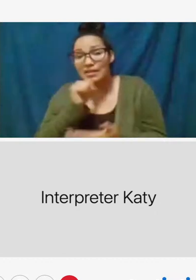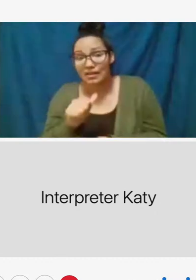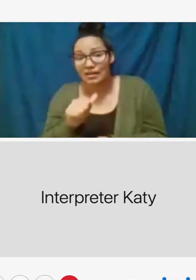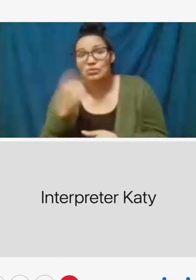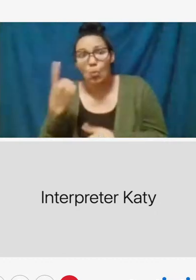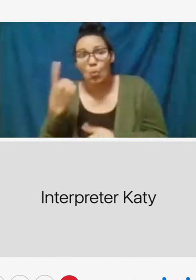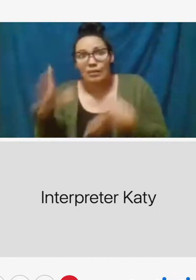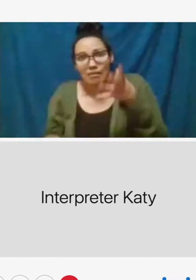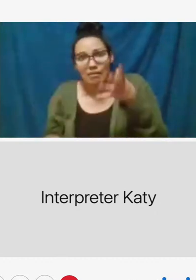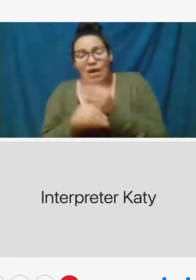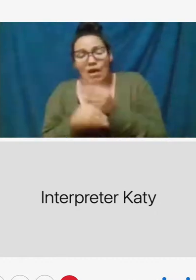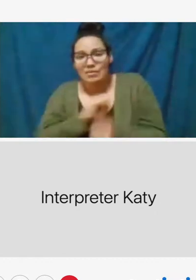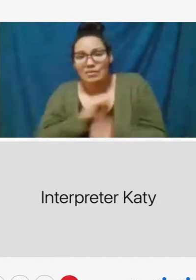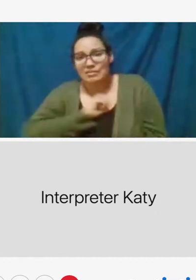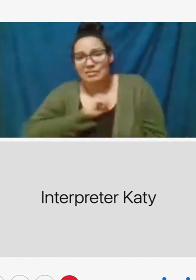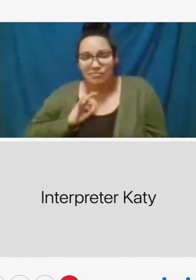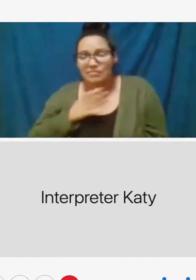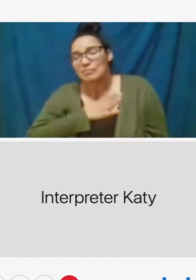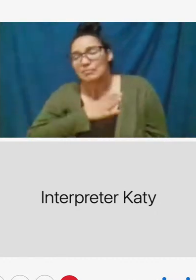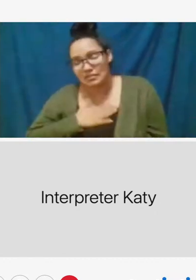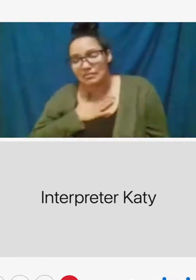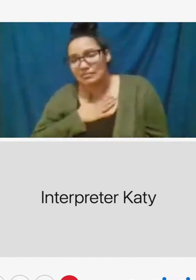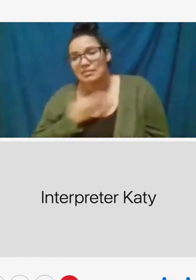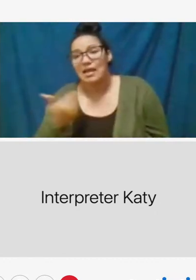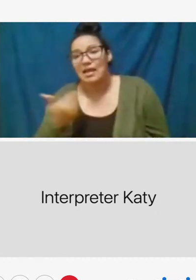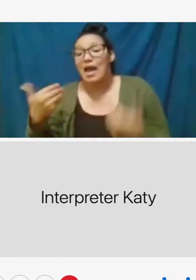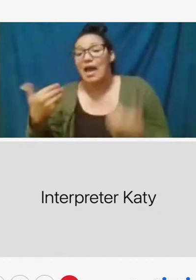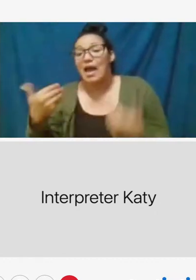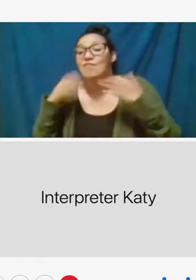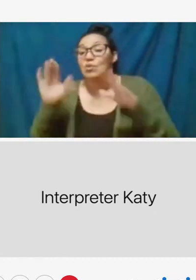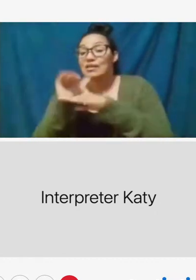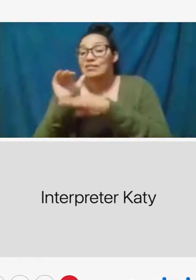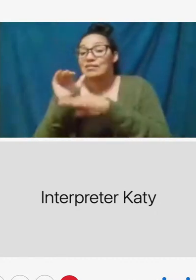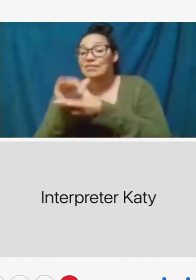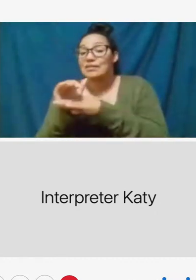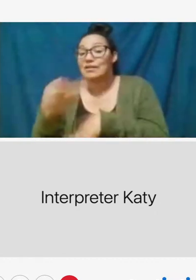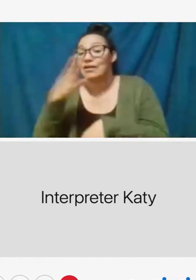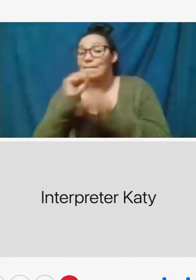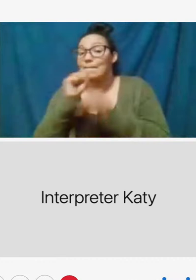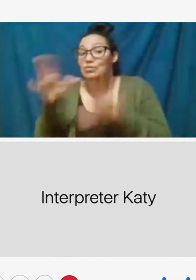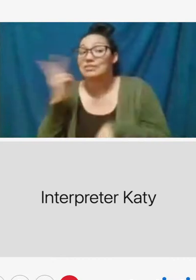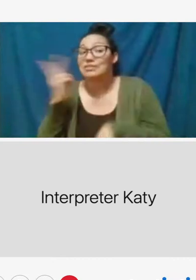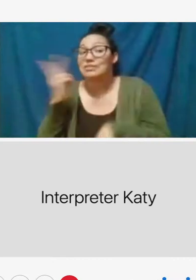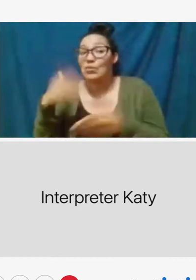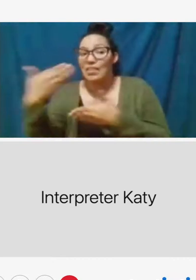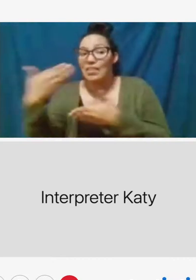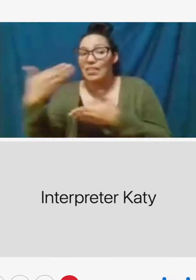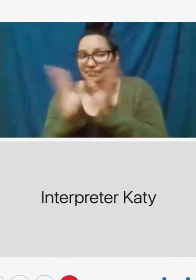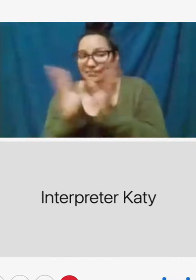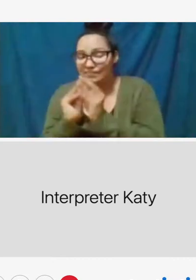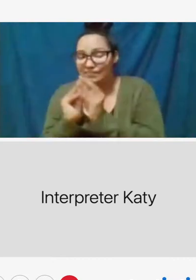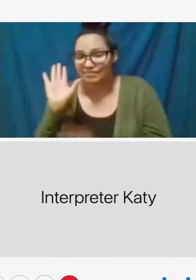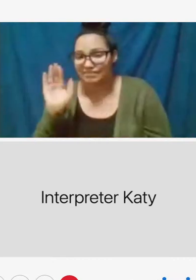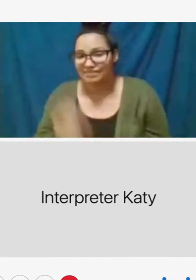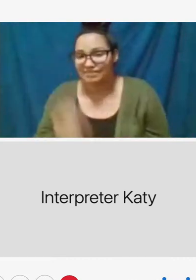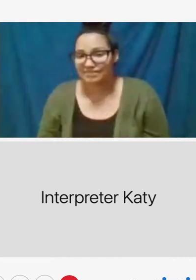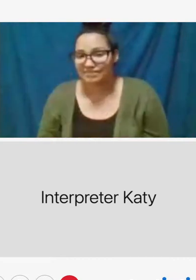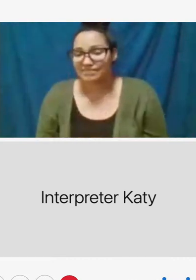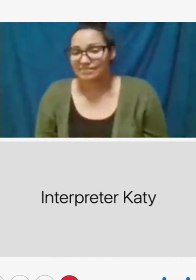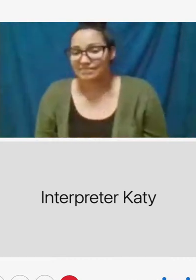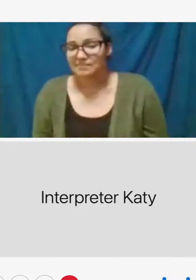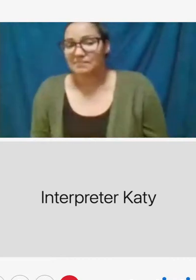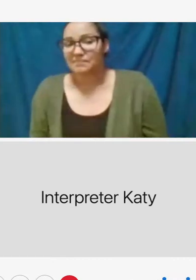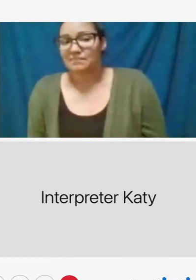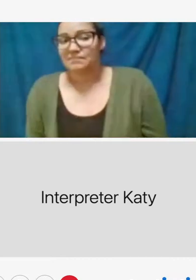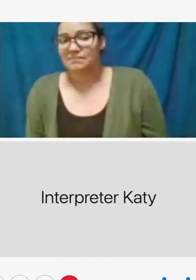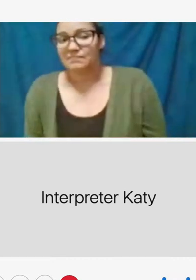please have a great evening God bless you we'll see you at the next one board member